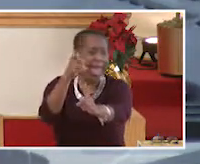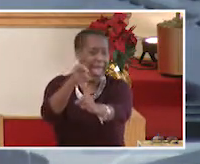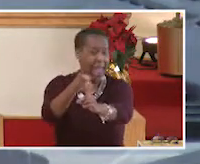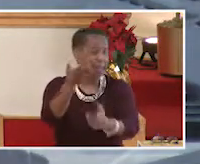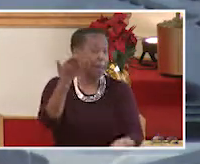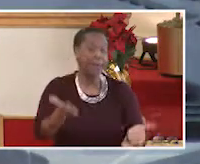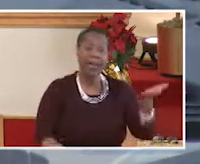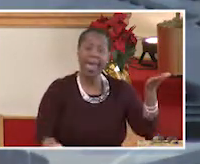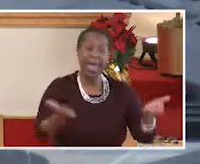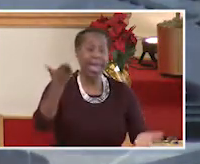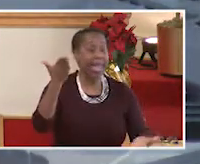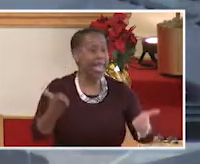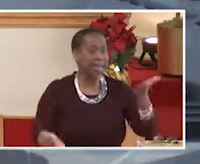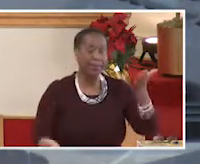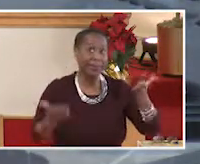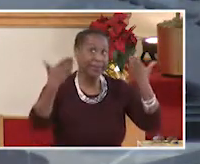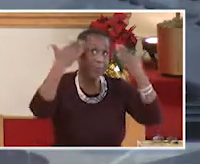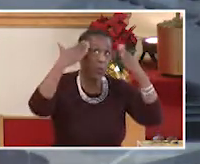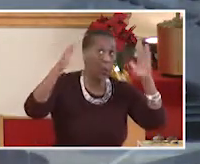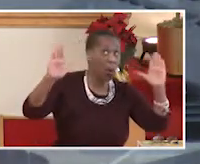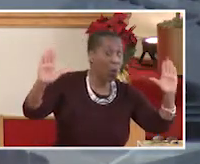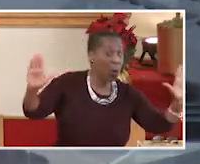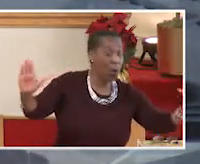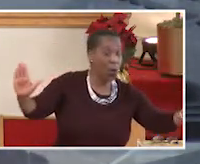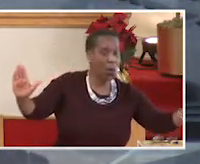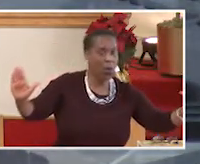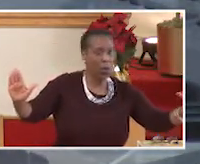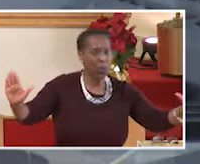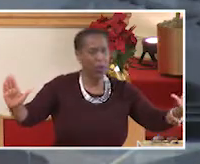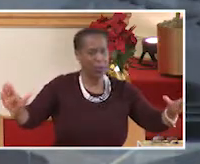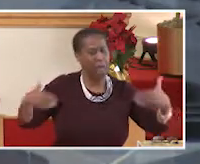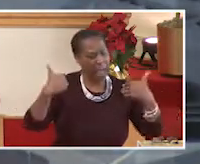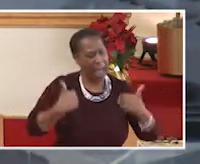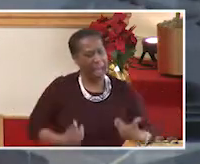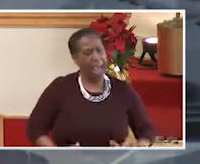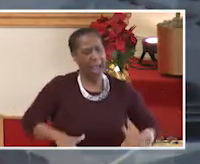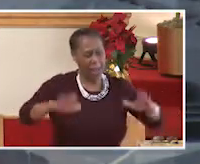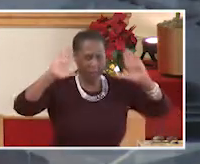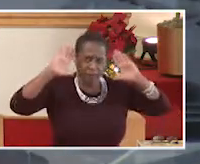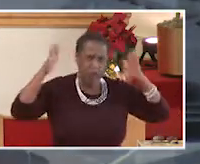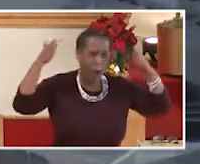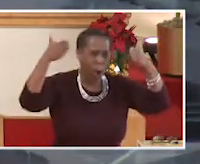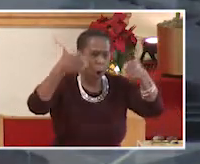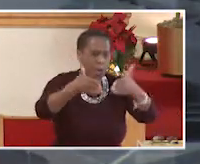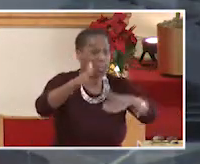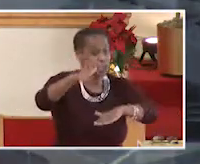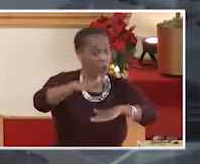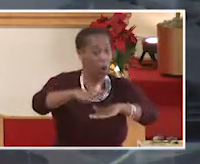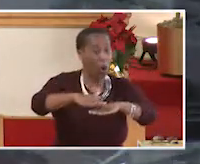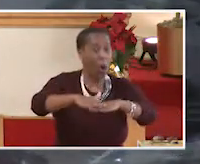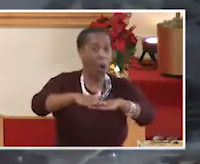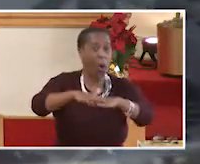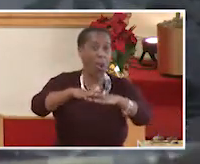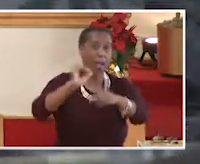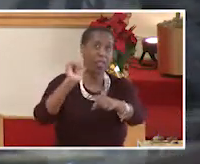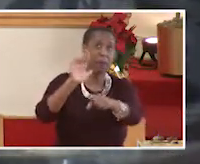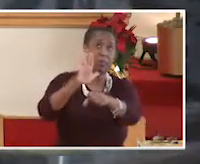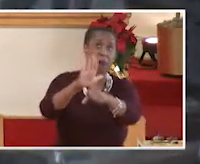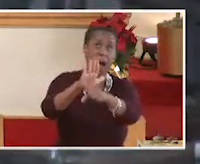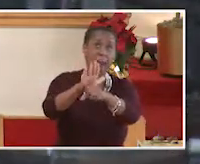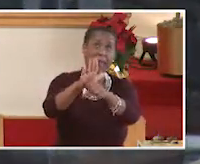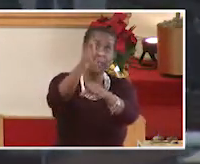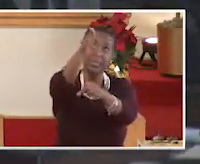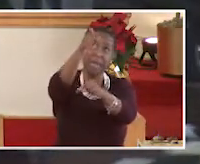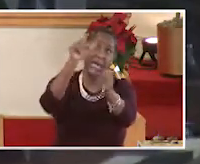be unknown, I am focused on the prize that's worth